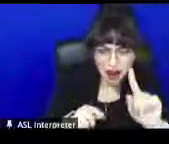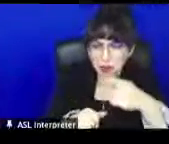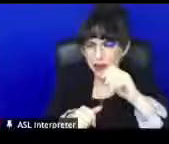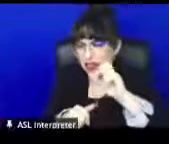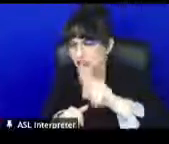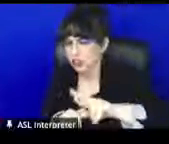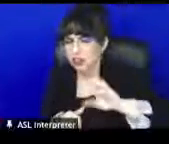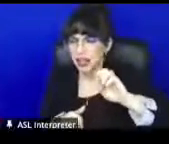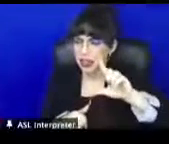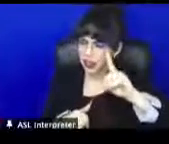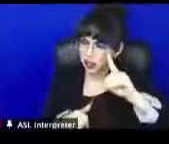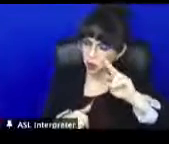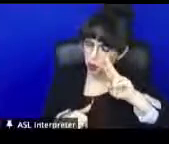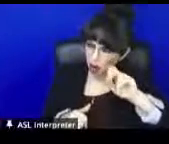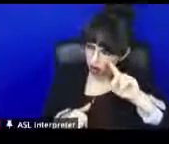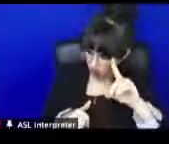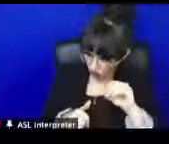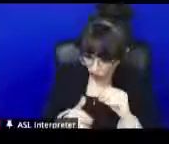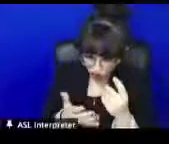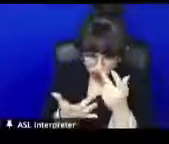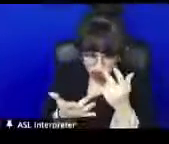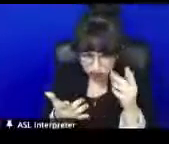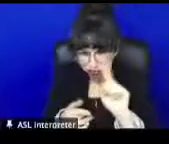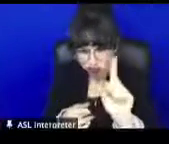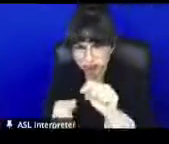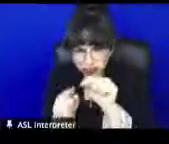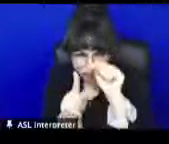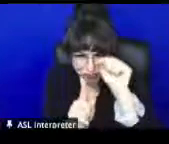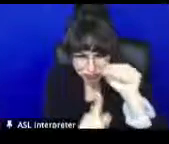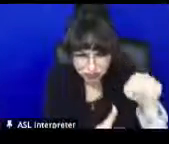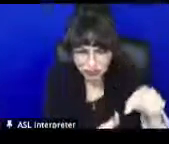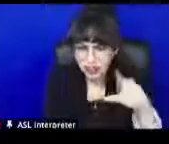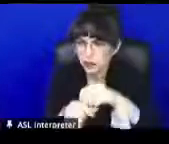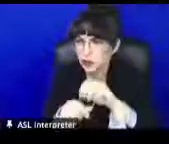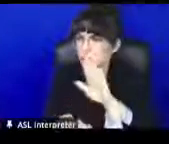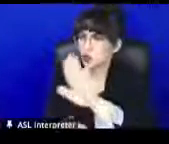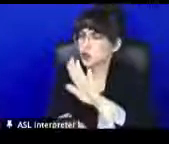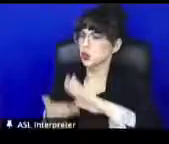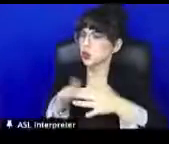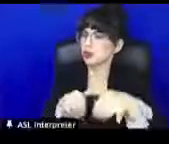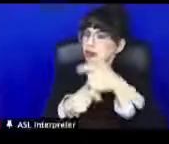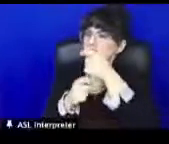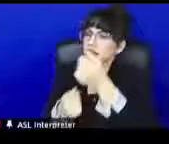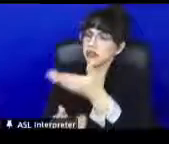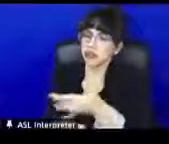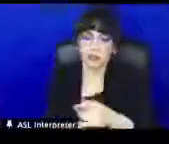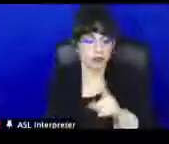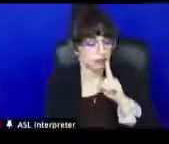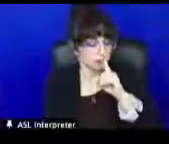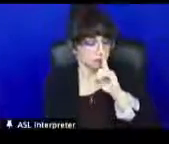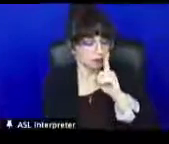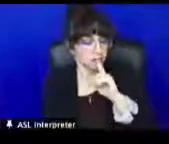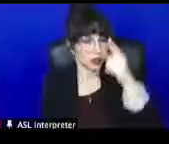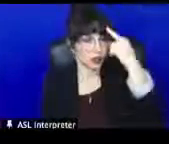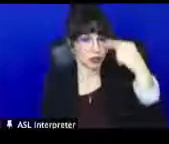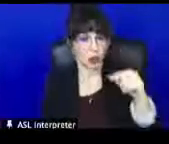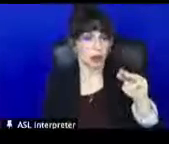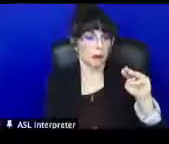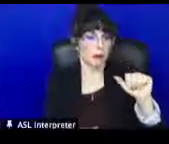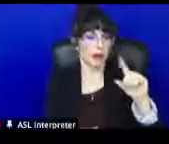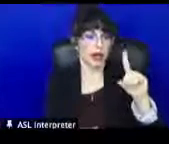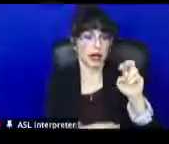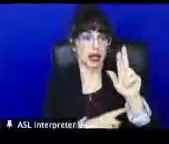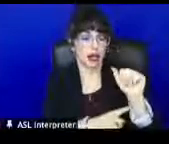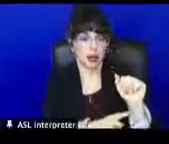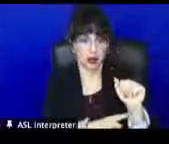you thinking you'd like to see included in as part of your communities of interest? Sure. For Madera, we're looking